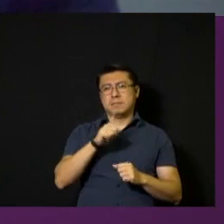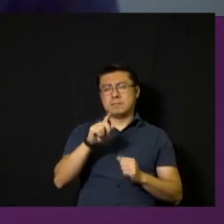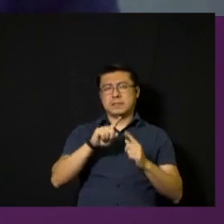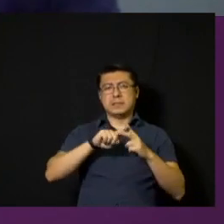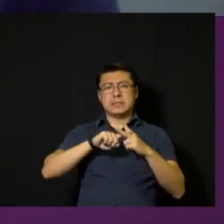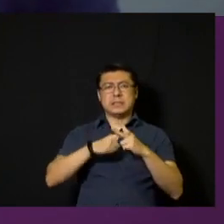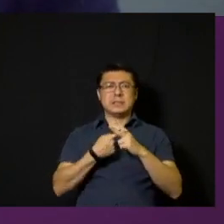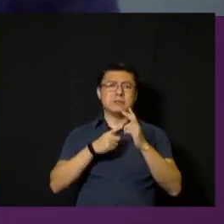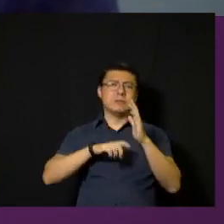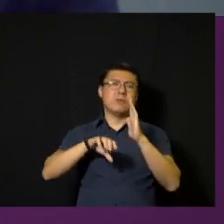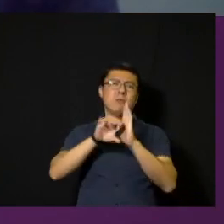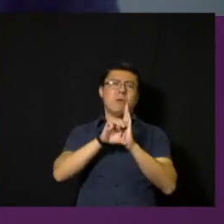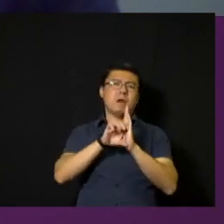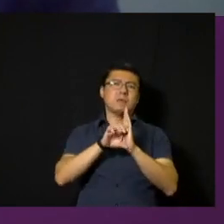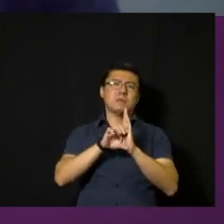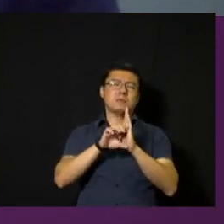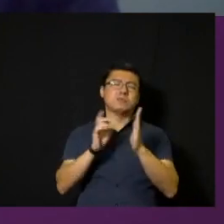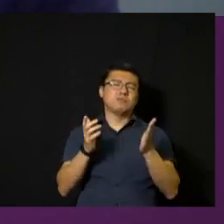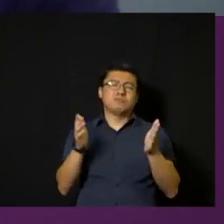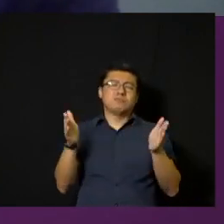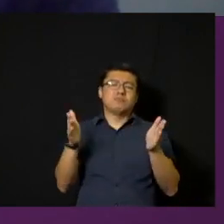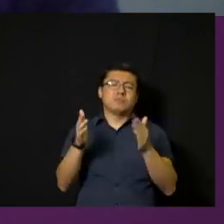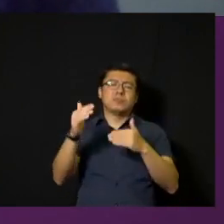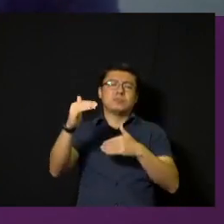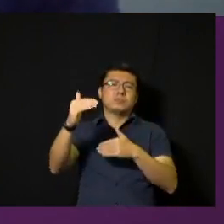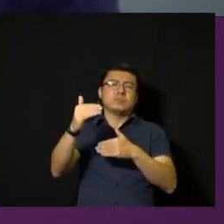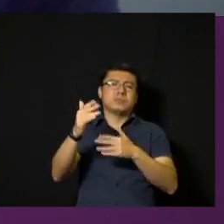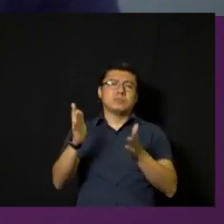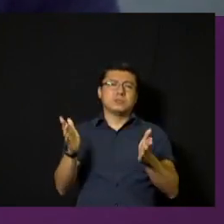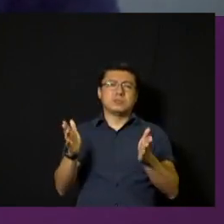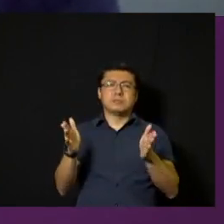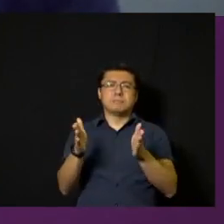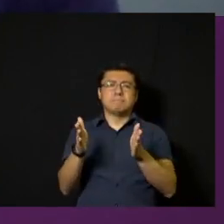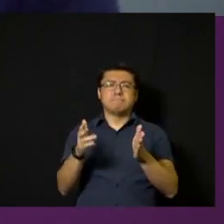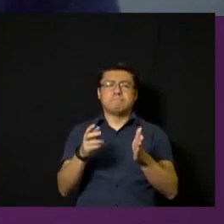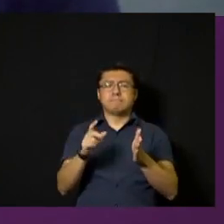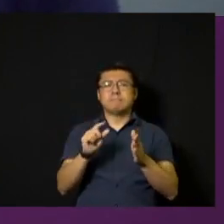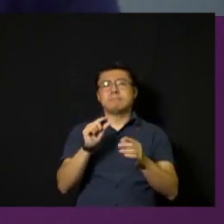room, building the house where they live now.